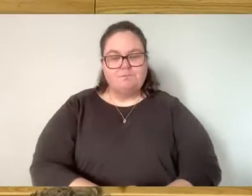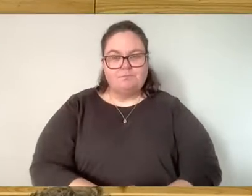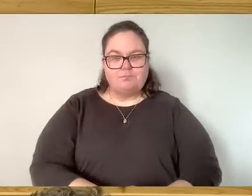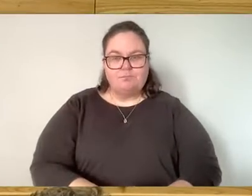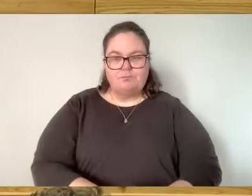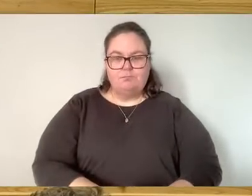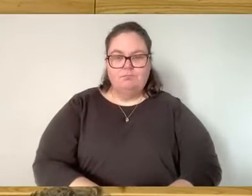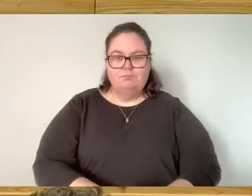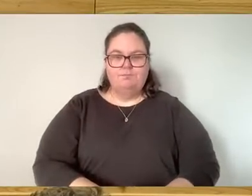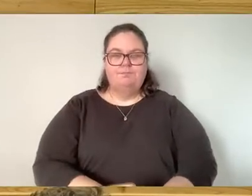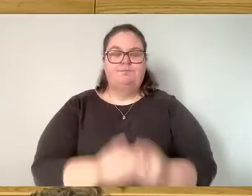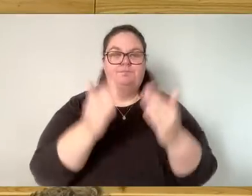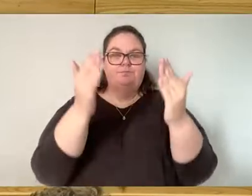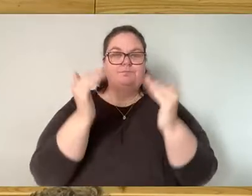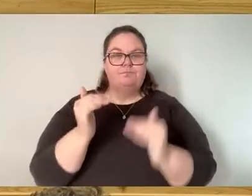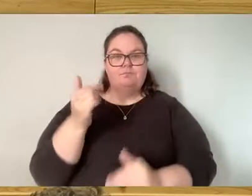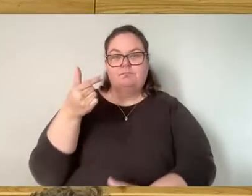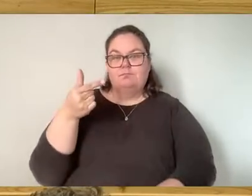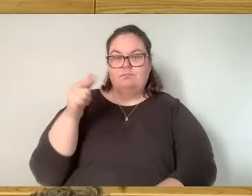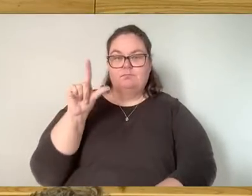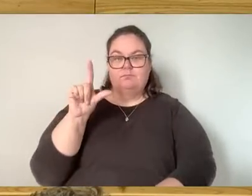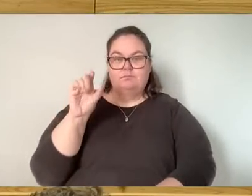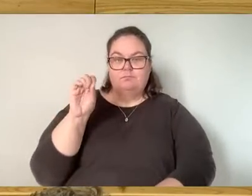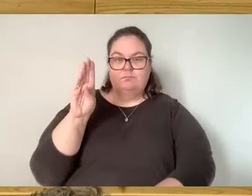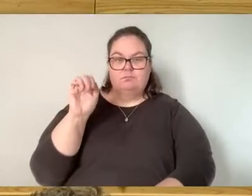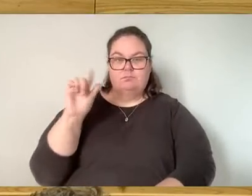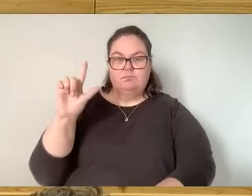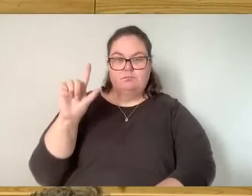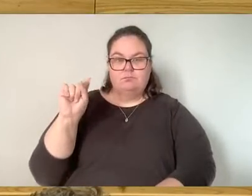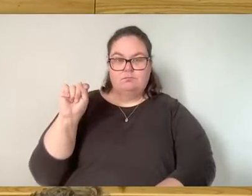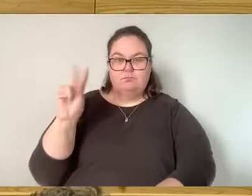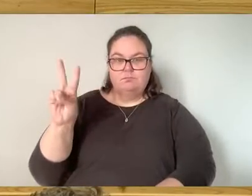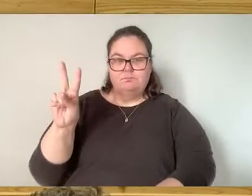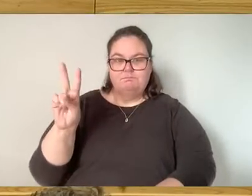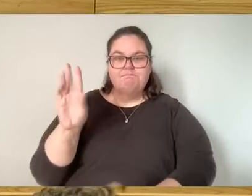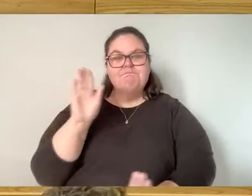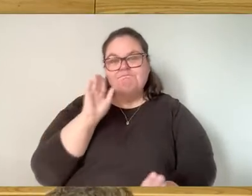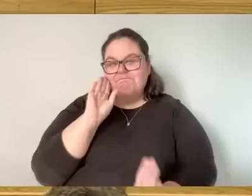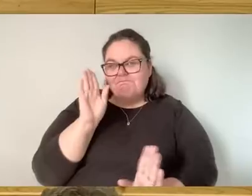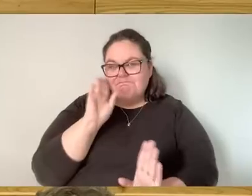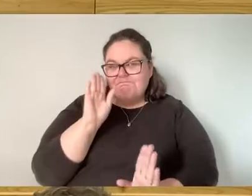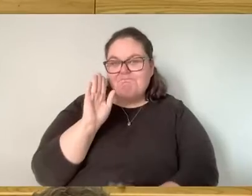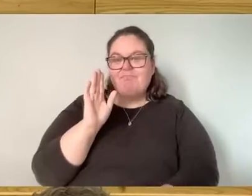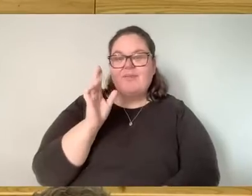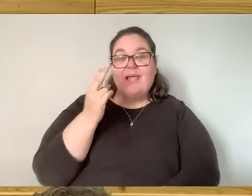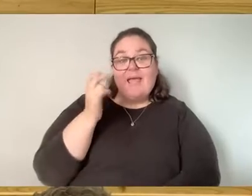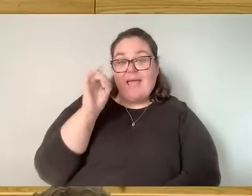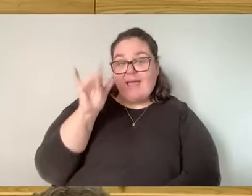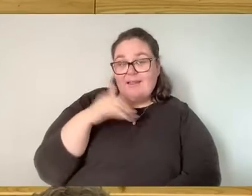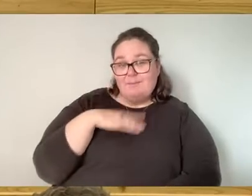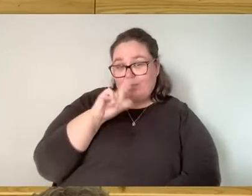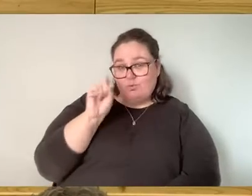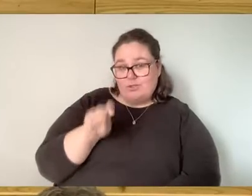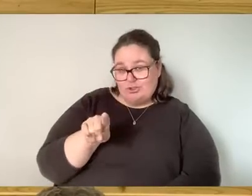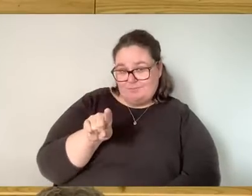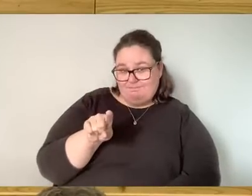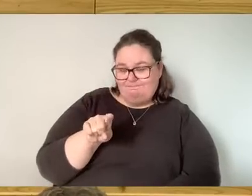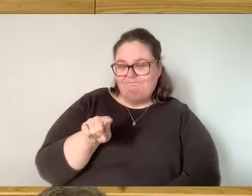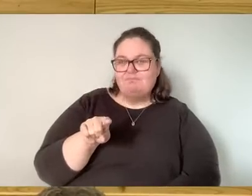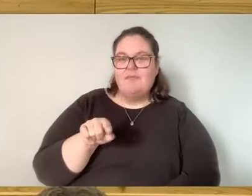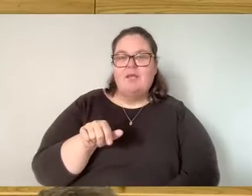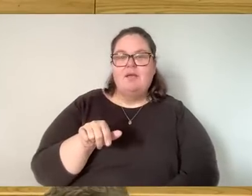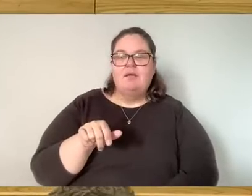Anna Mandan, Global TV. Hi. Haley, I have a question for you. I'm wondering if there's a